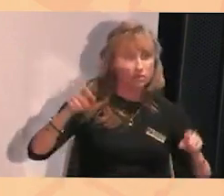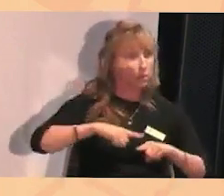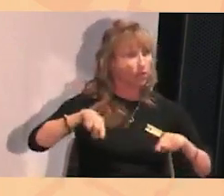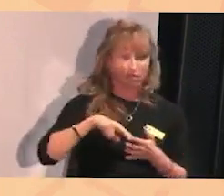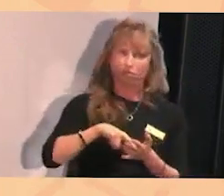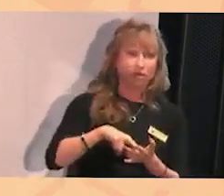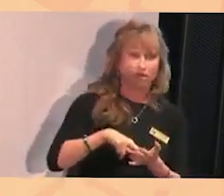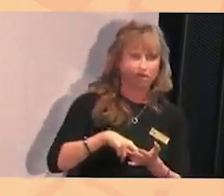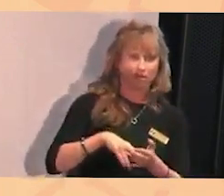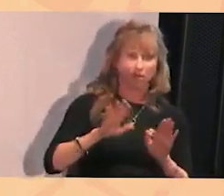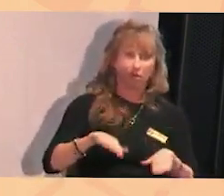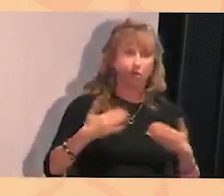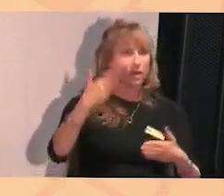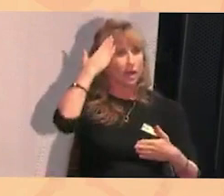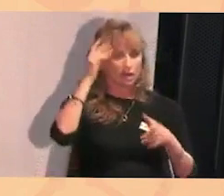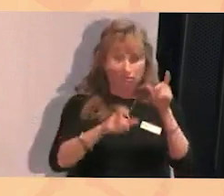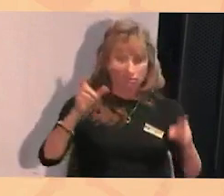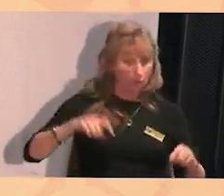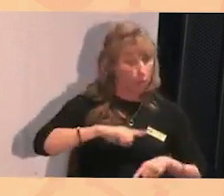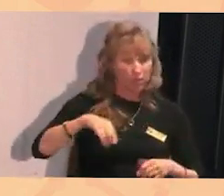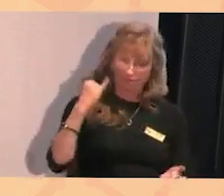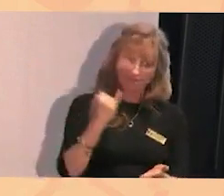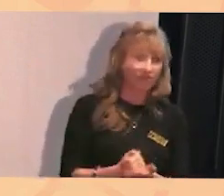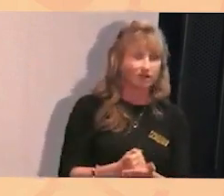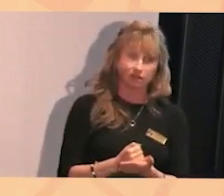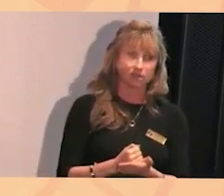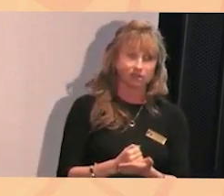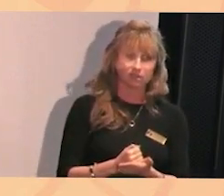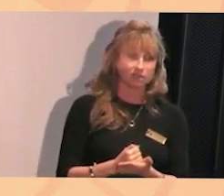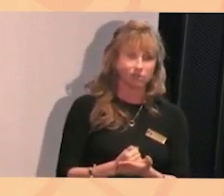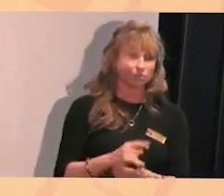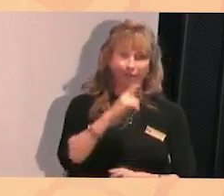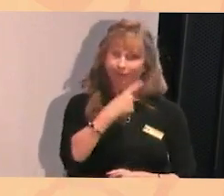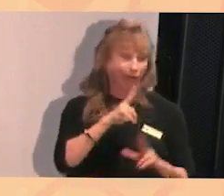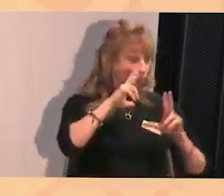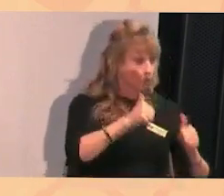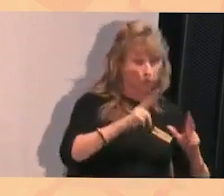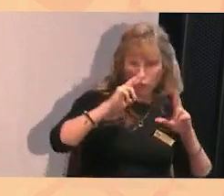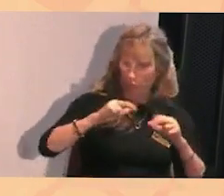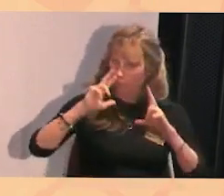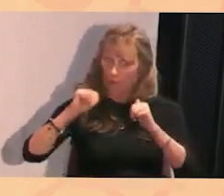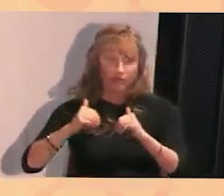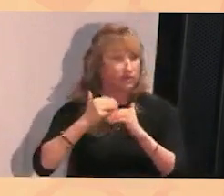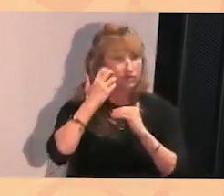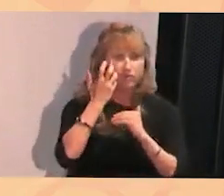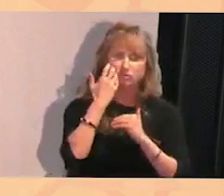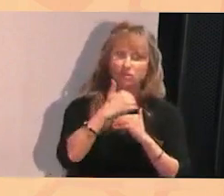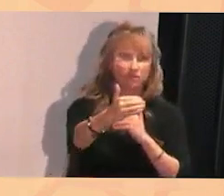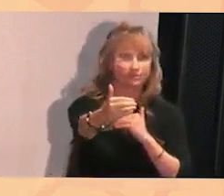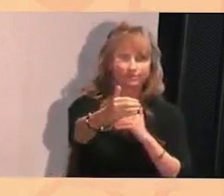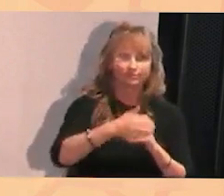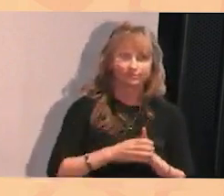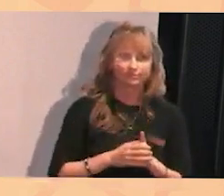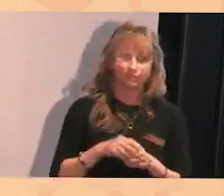Without them, we fail. We fail being the right custodians for the future. This is the honest. What is